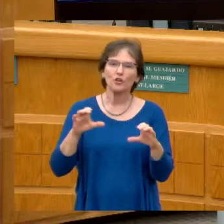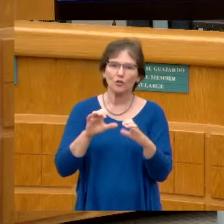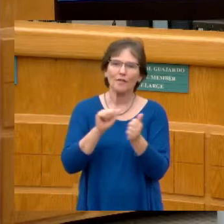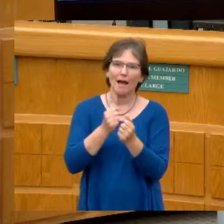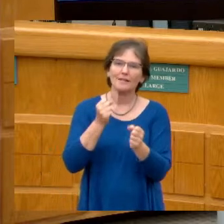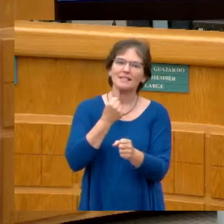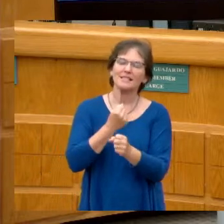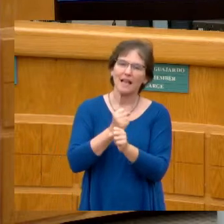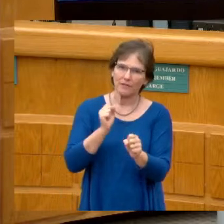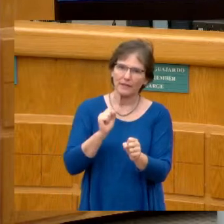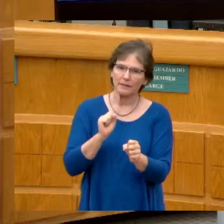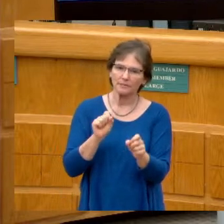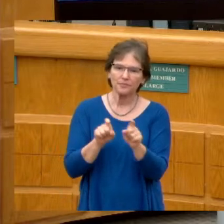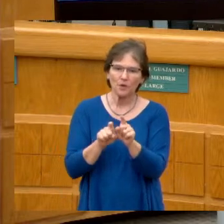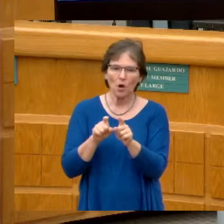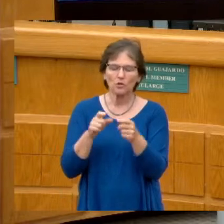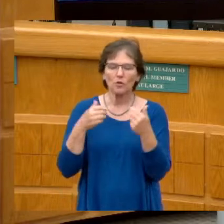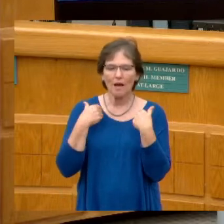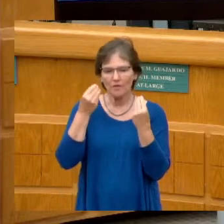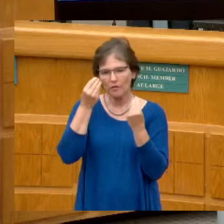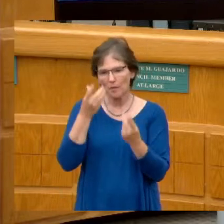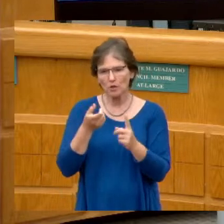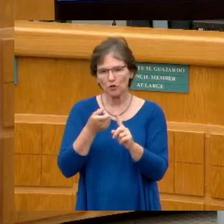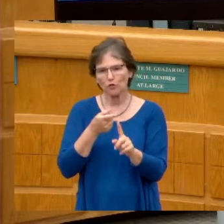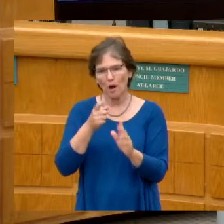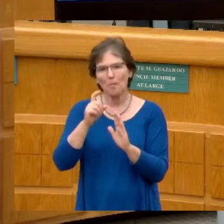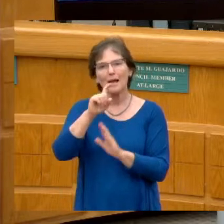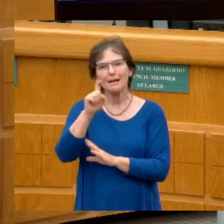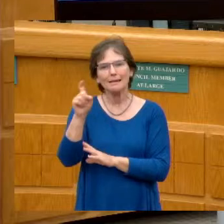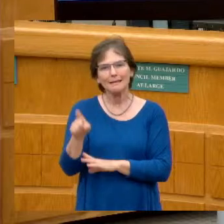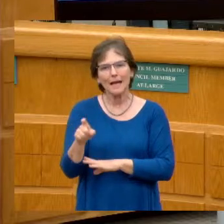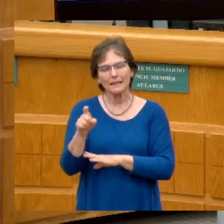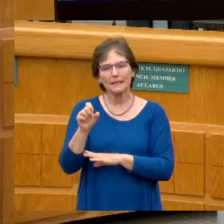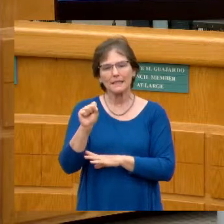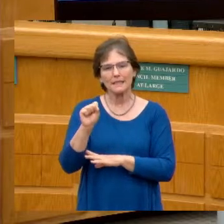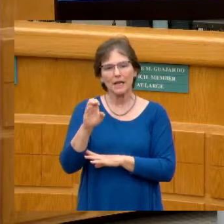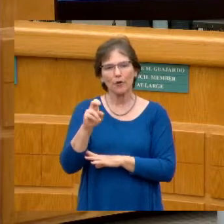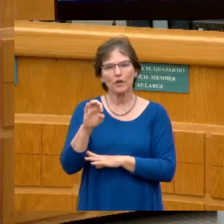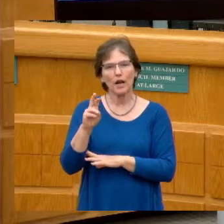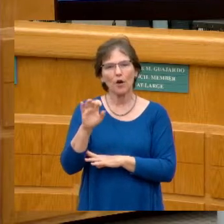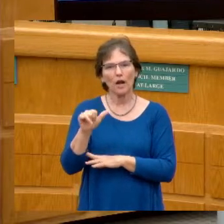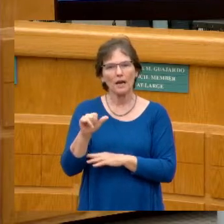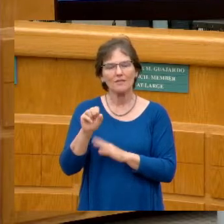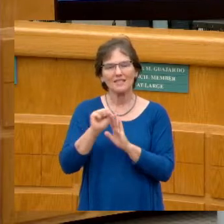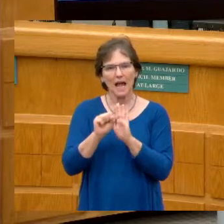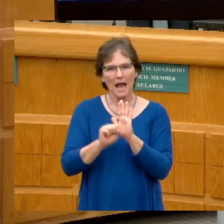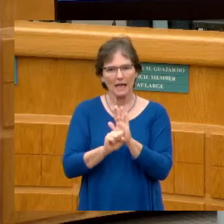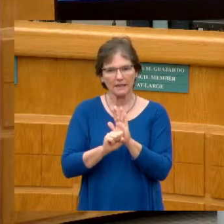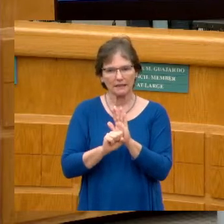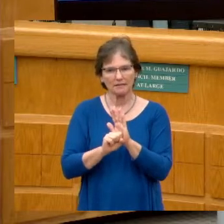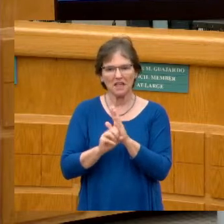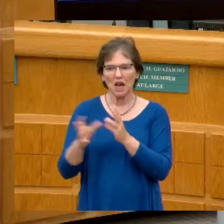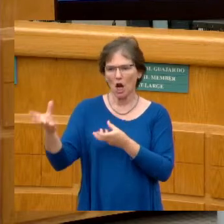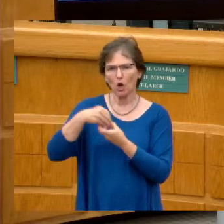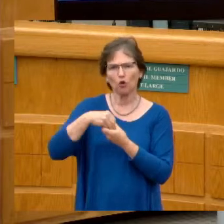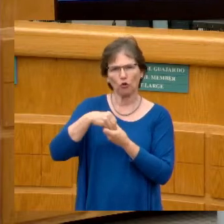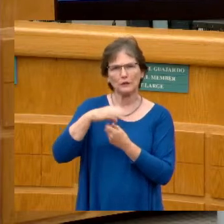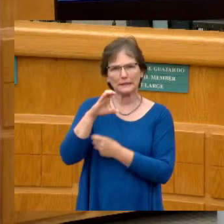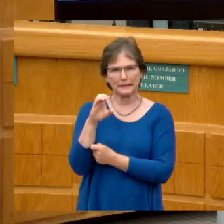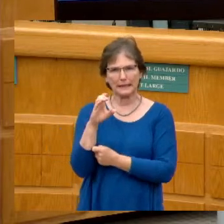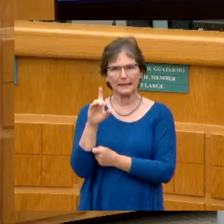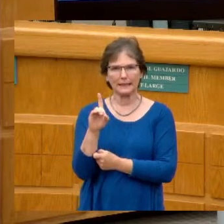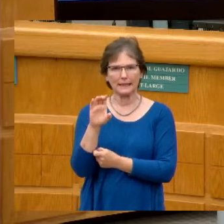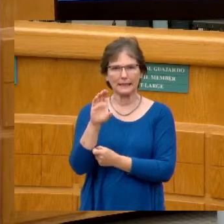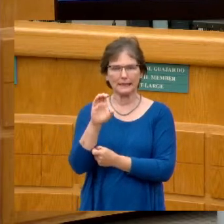has a website, which is called votesafenueces.com. Information is available in English and in Spanish. It covers